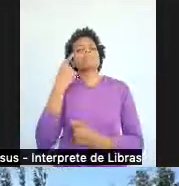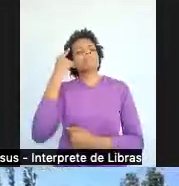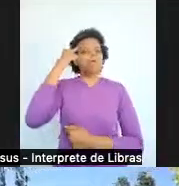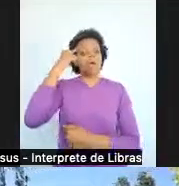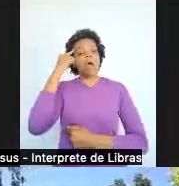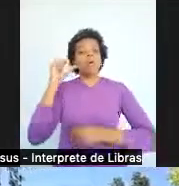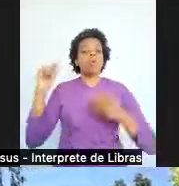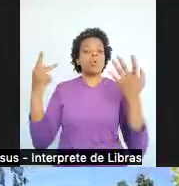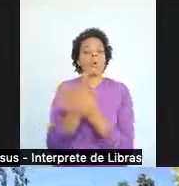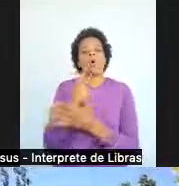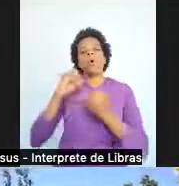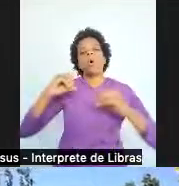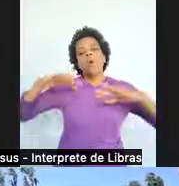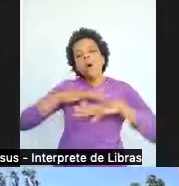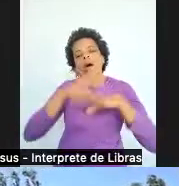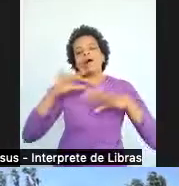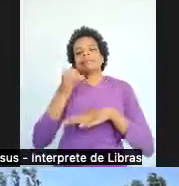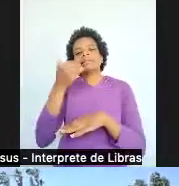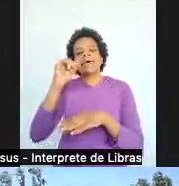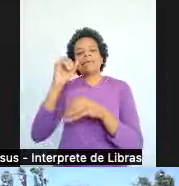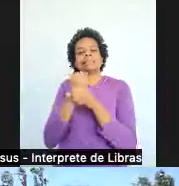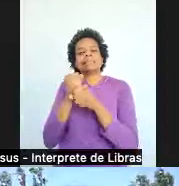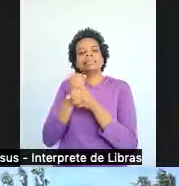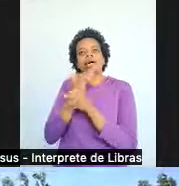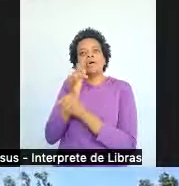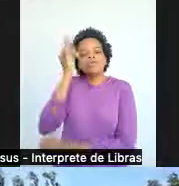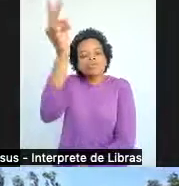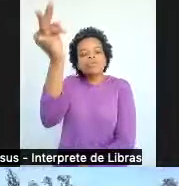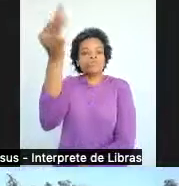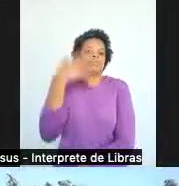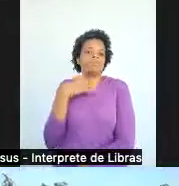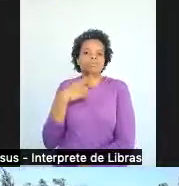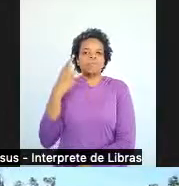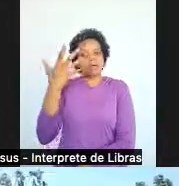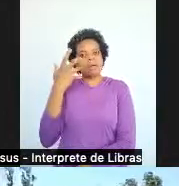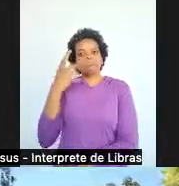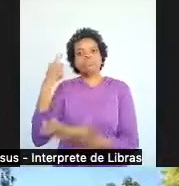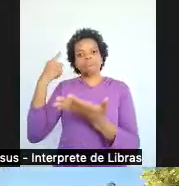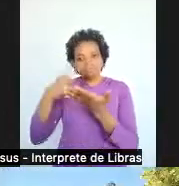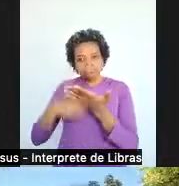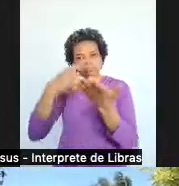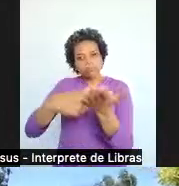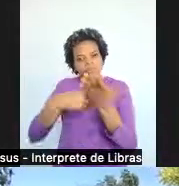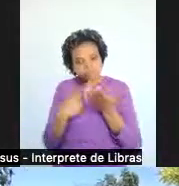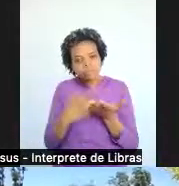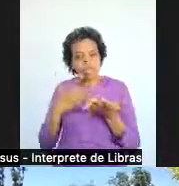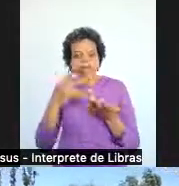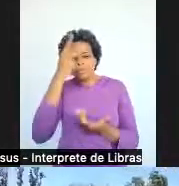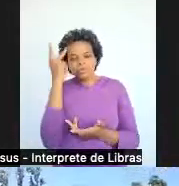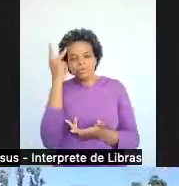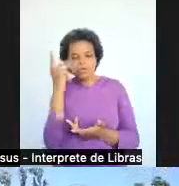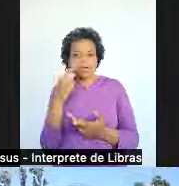challenge to look at the ocean into the next decade and have more commitments to its